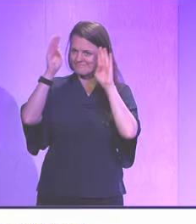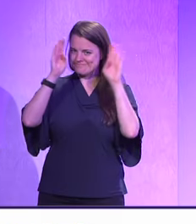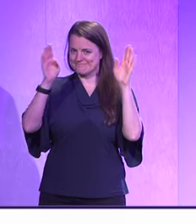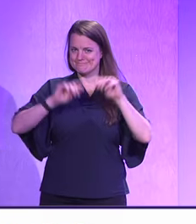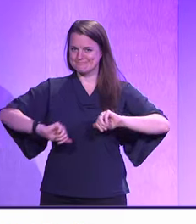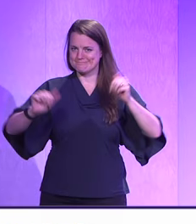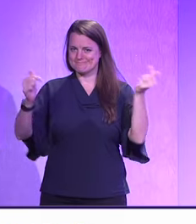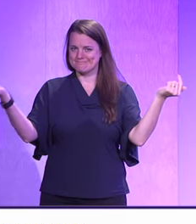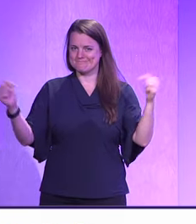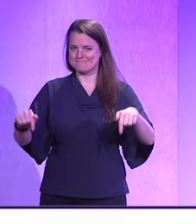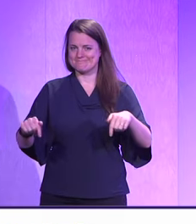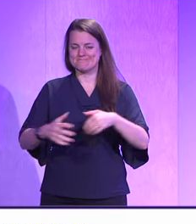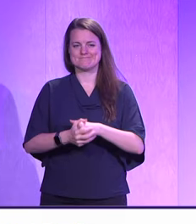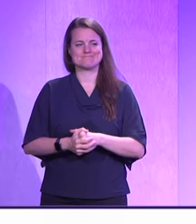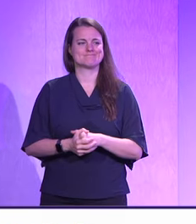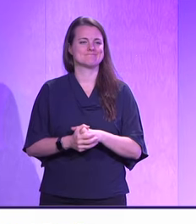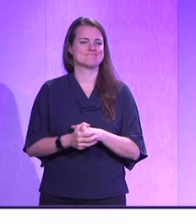Hello, everyone. It's good to be here.